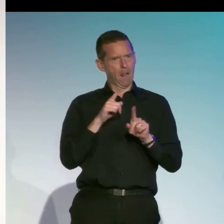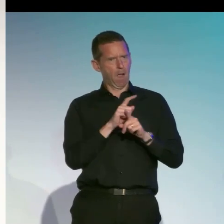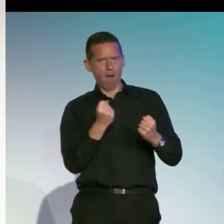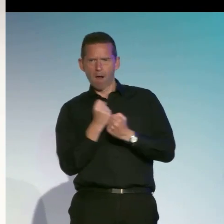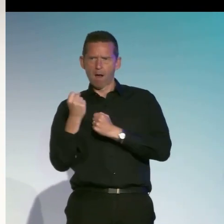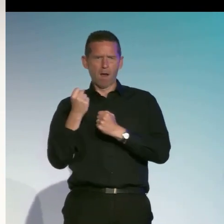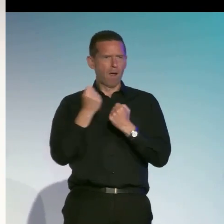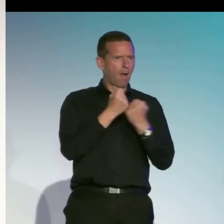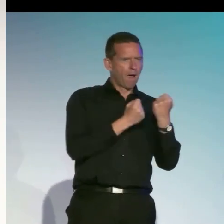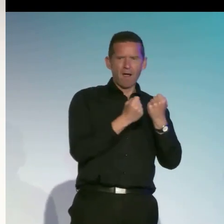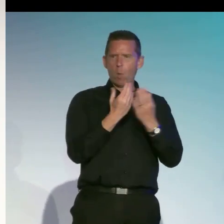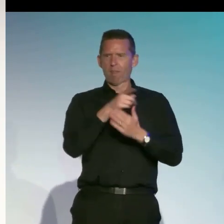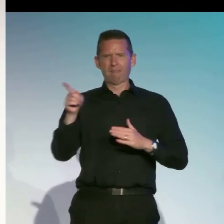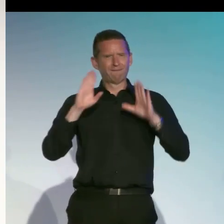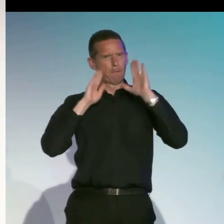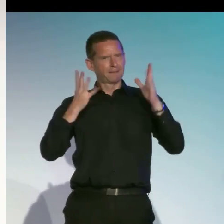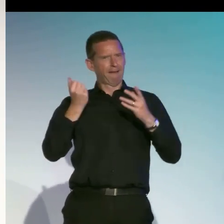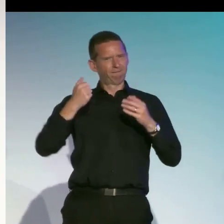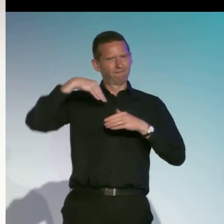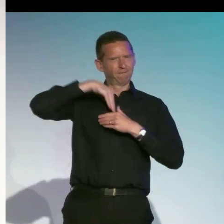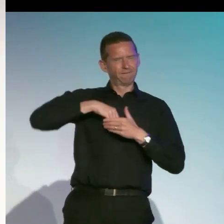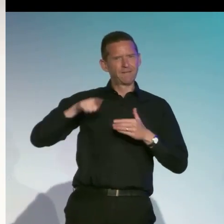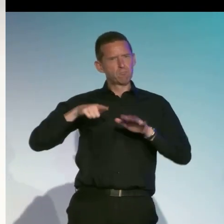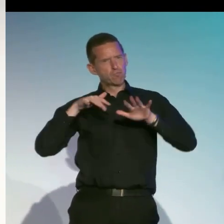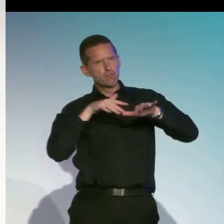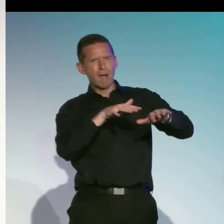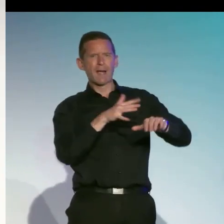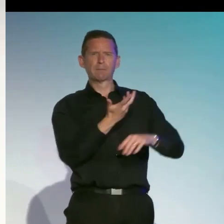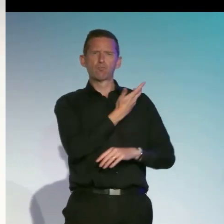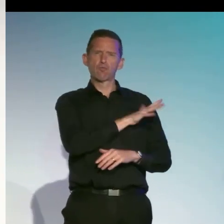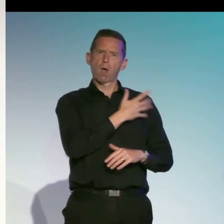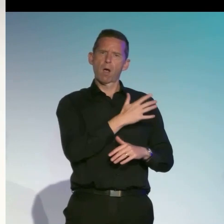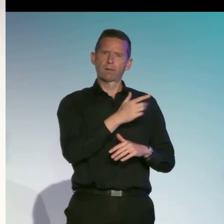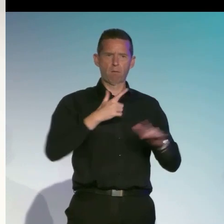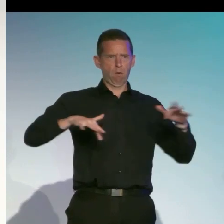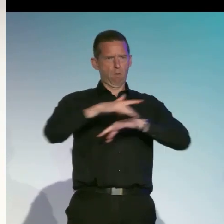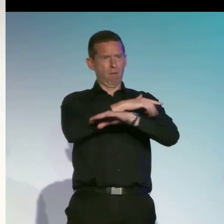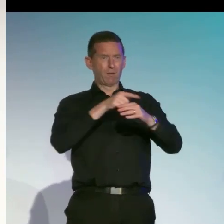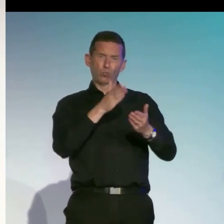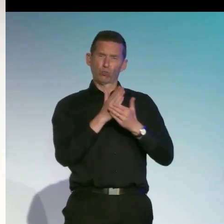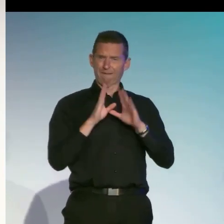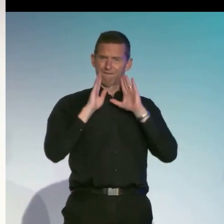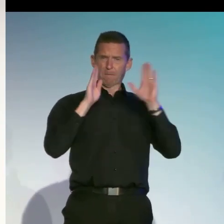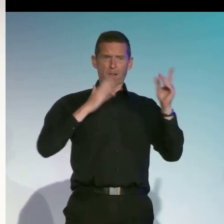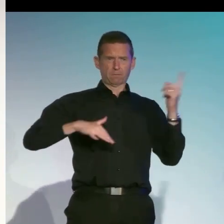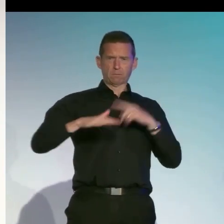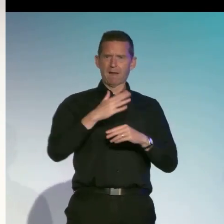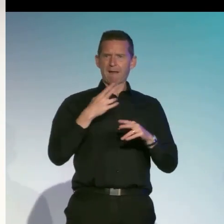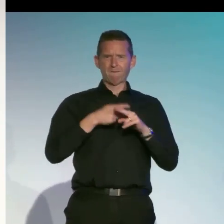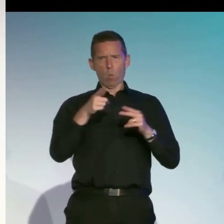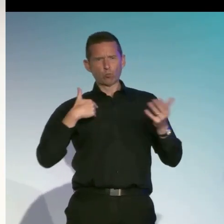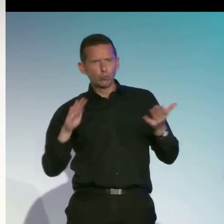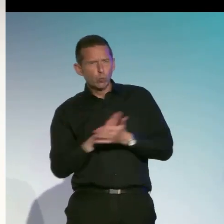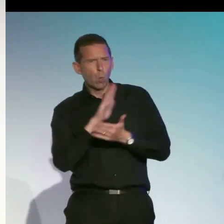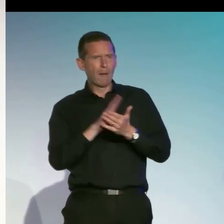mean, you know, the parades, the prides, the spaces we create for ourselves, those are fabulous spaces, and those are spaces for joy, for